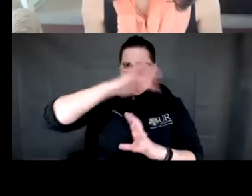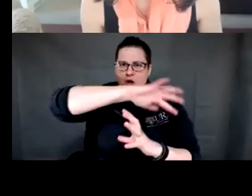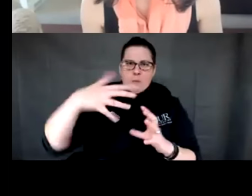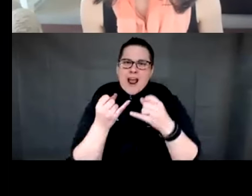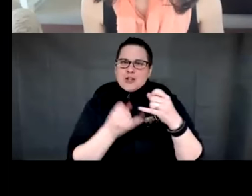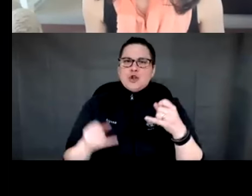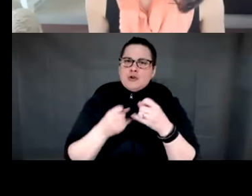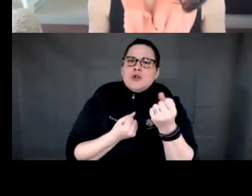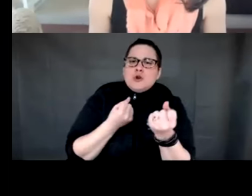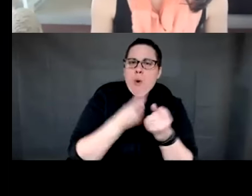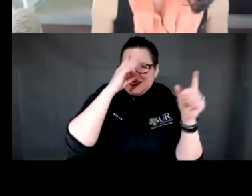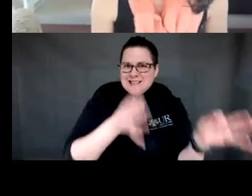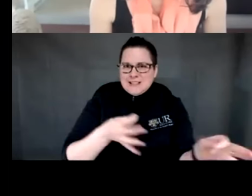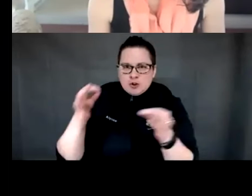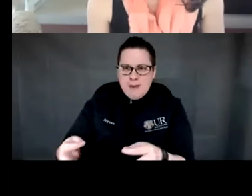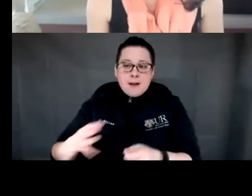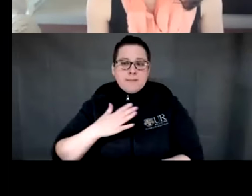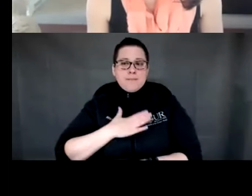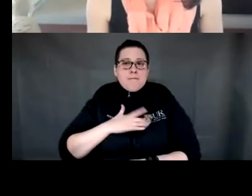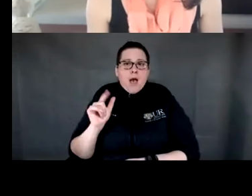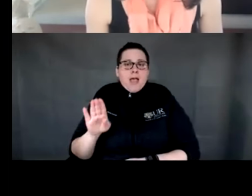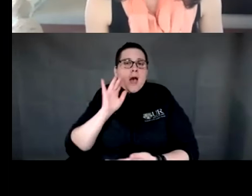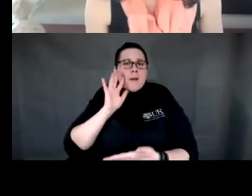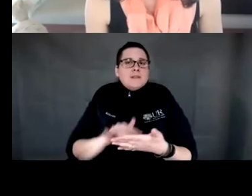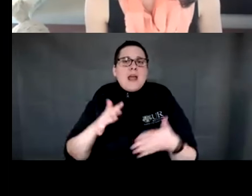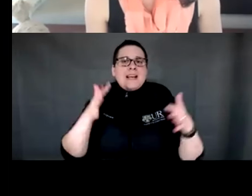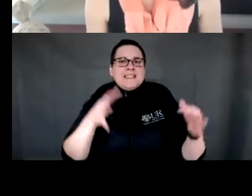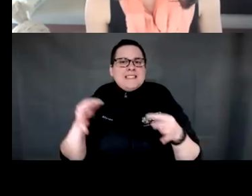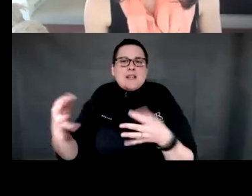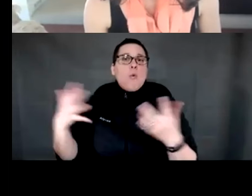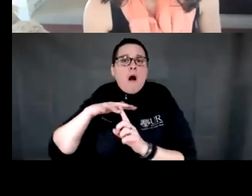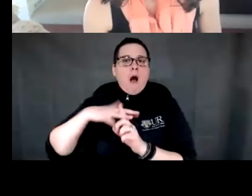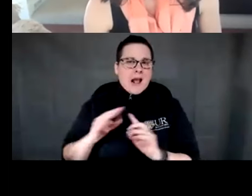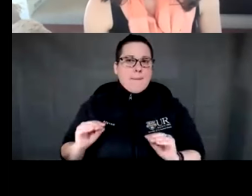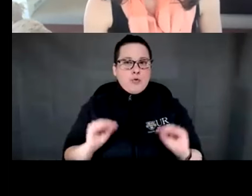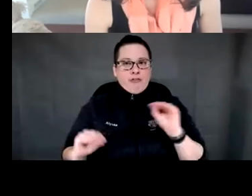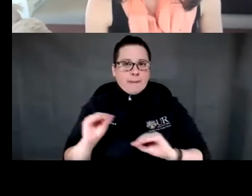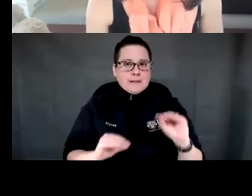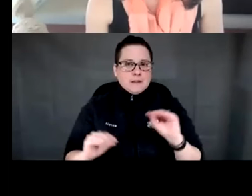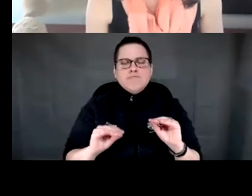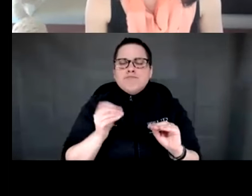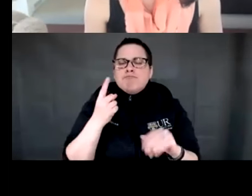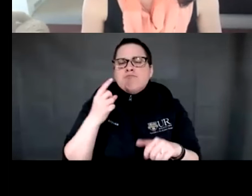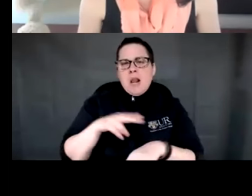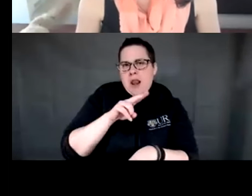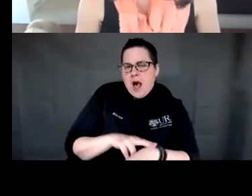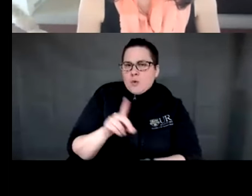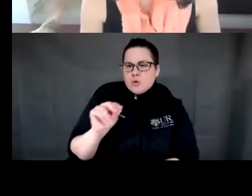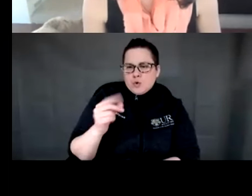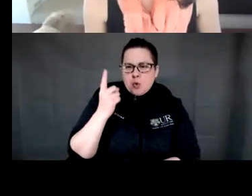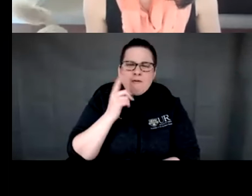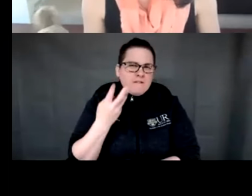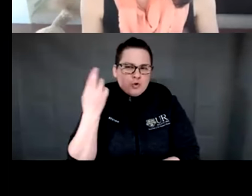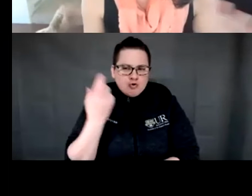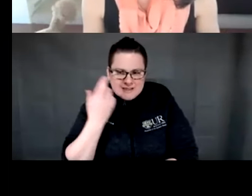decision making. And in my lab, we studied decisions in the context of movements, and that's a natural thing to do for a couple